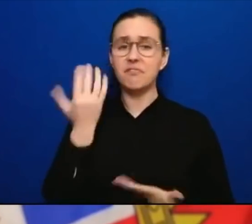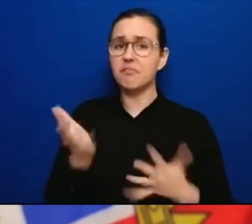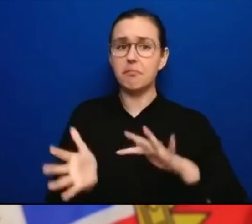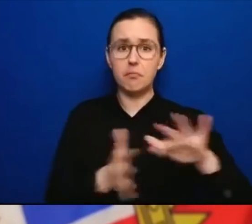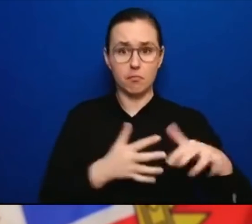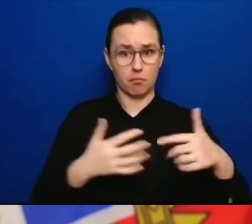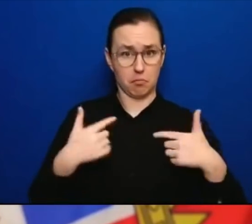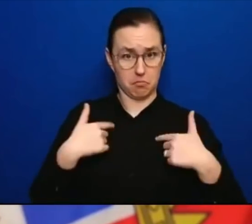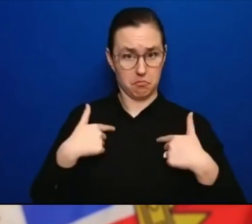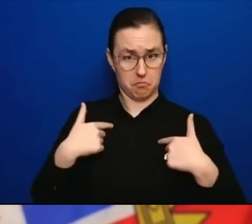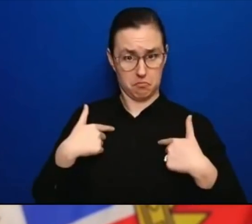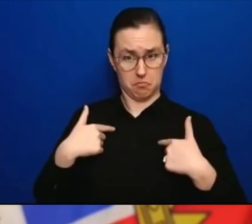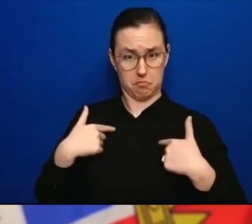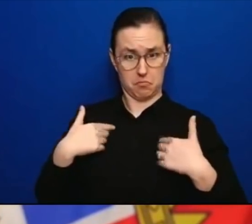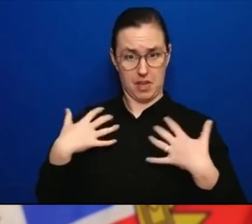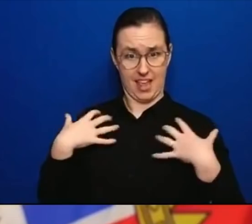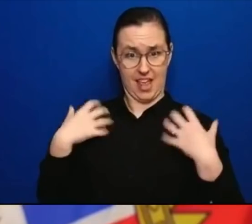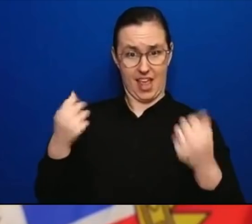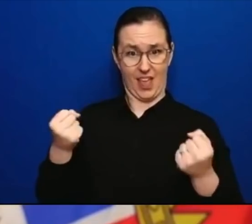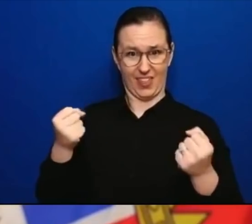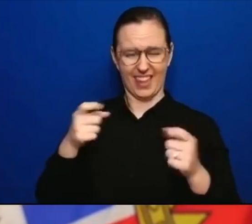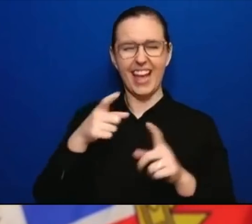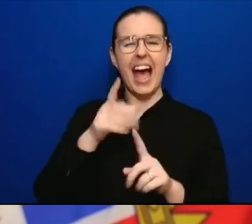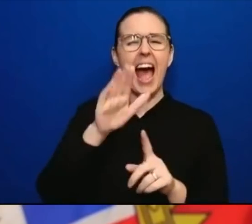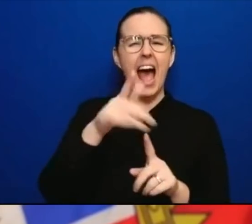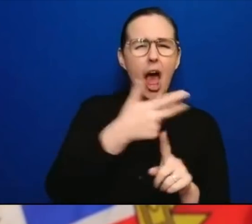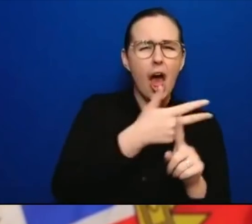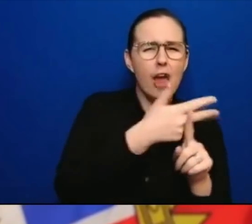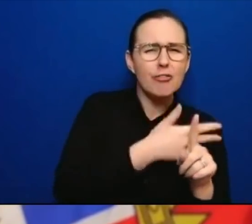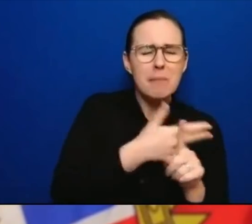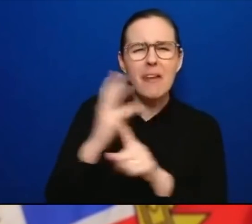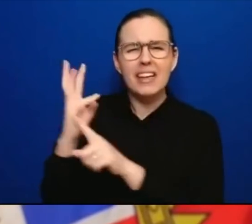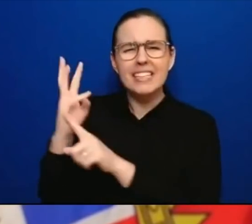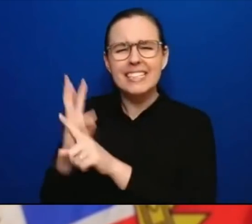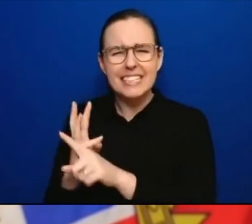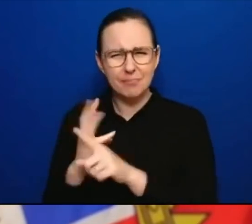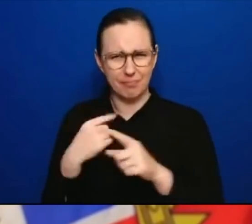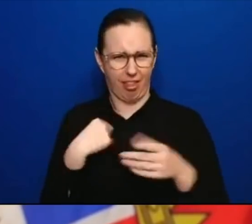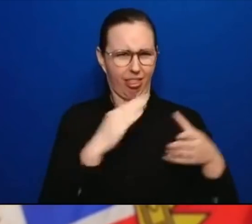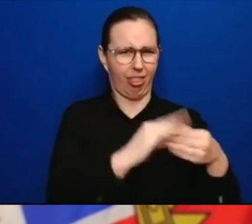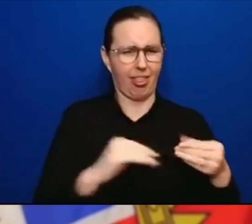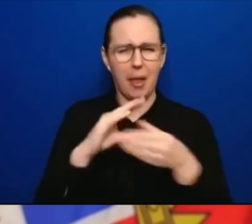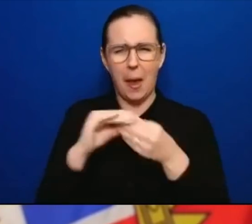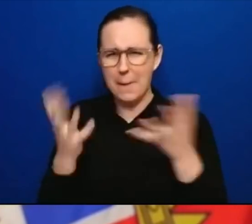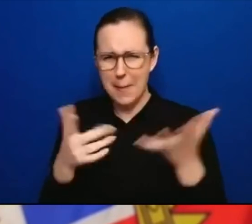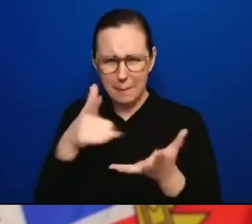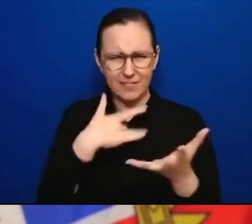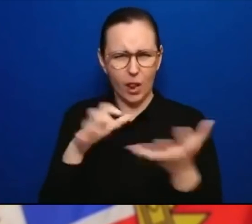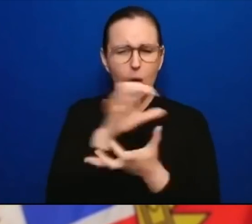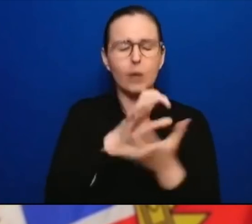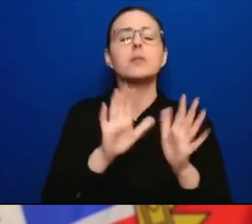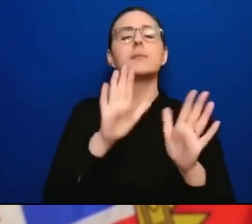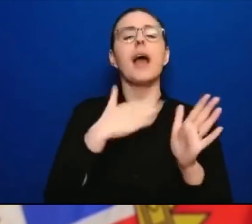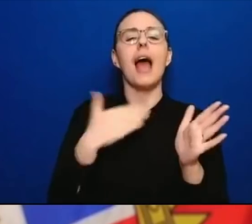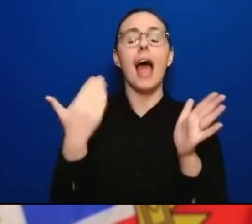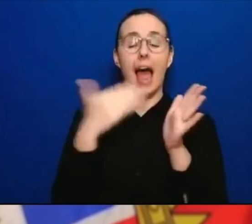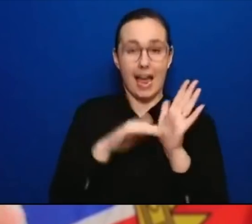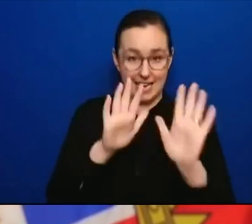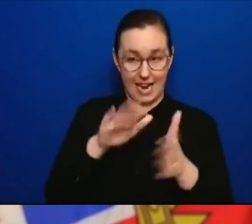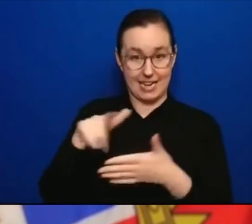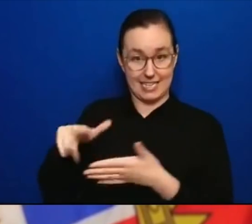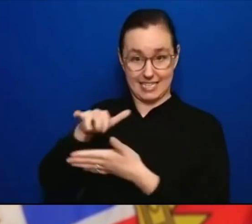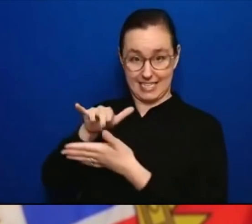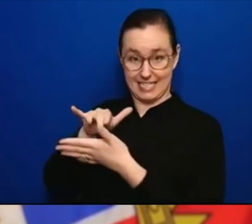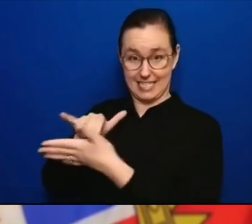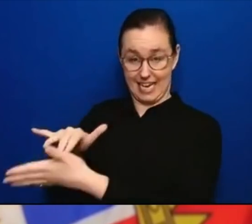after that infection. So all of this is slightly confusing. I will tell you that we have increasing evidence,